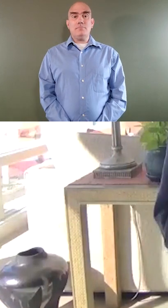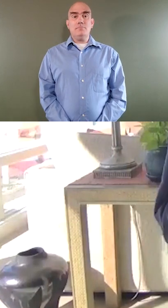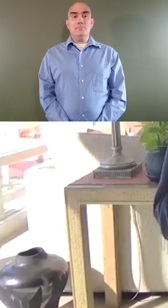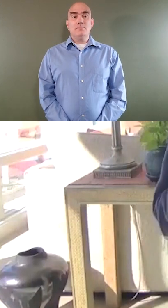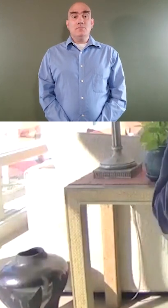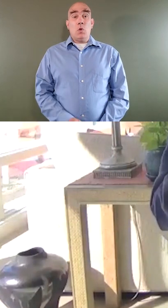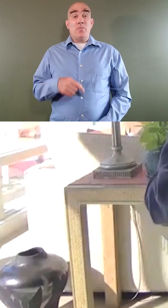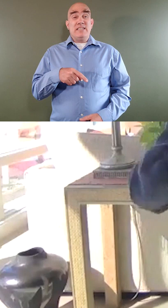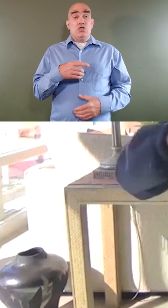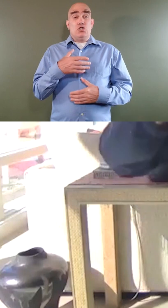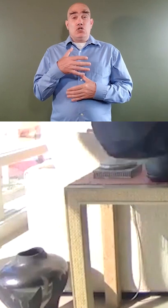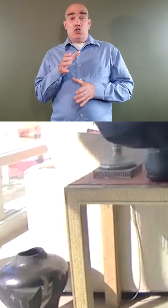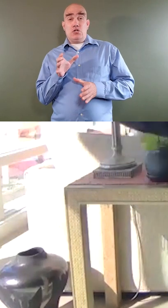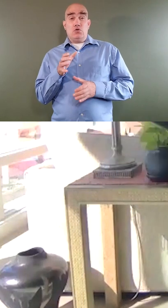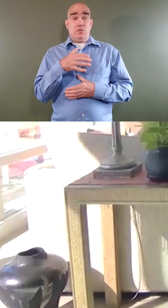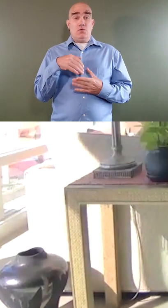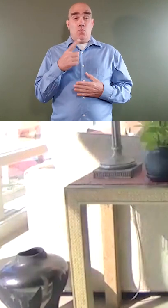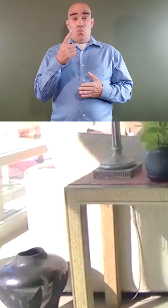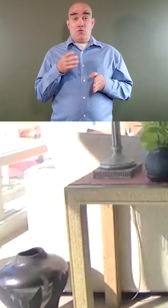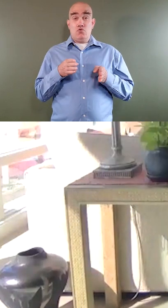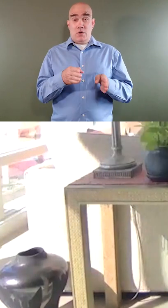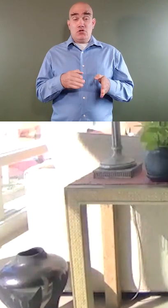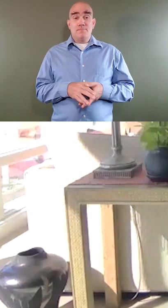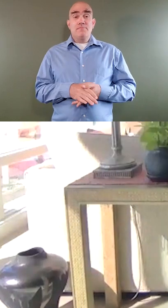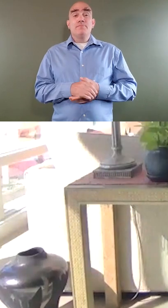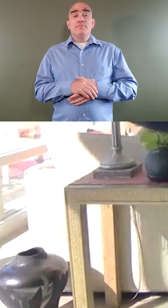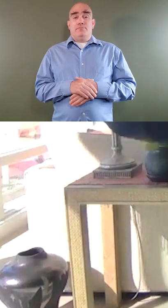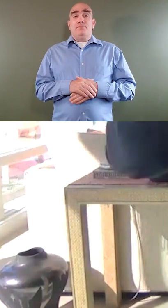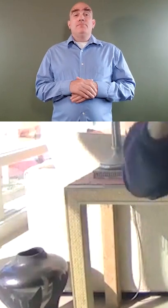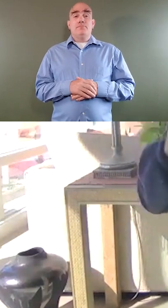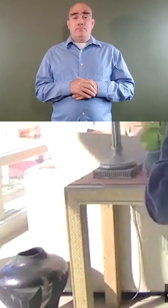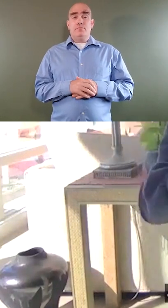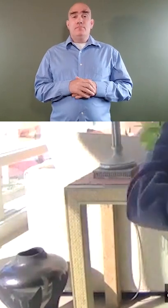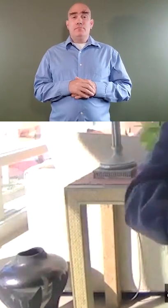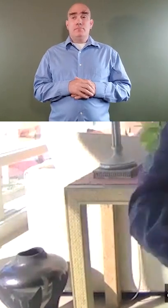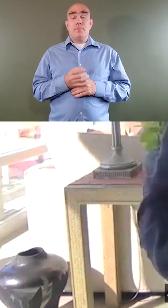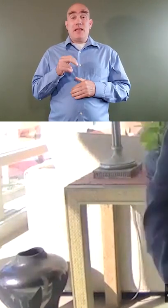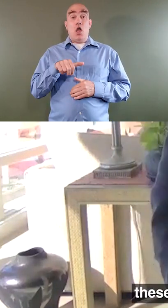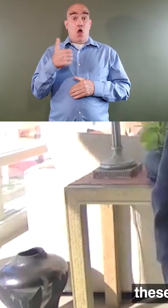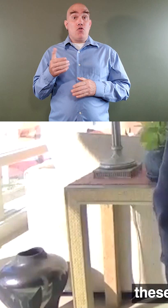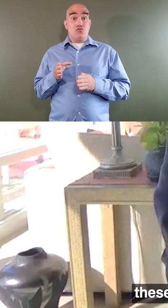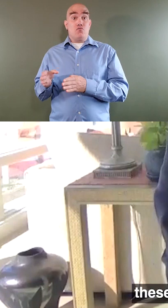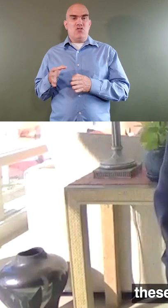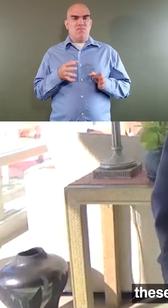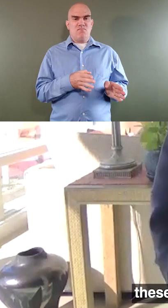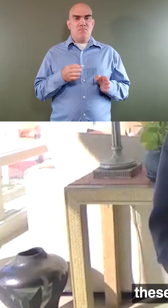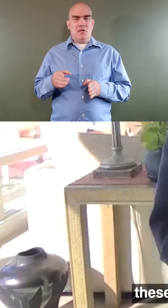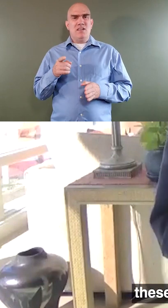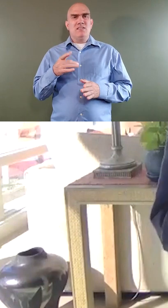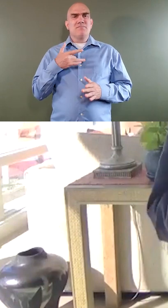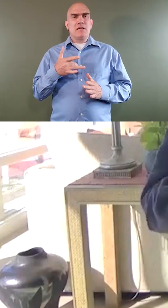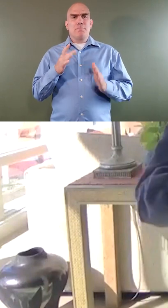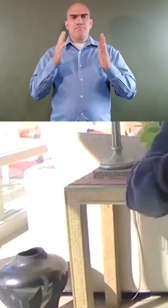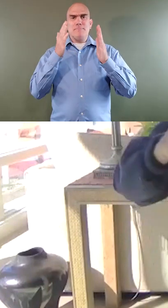So this turning and twisting in one direction and then the other direction, these are mirror images of each